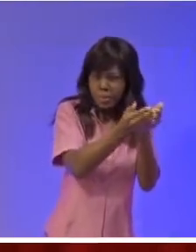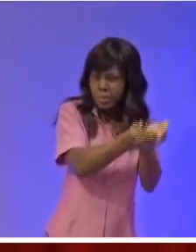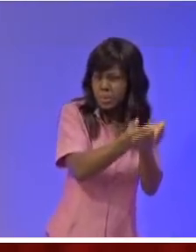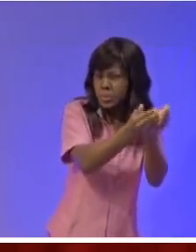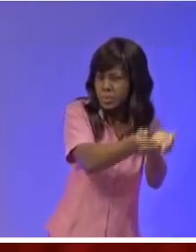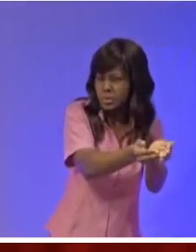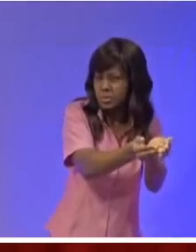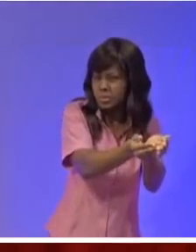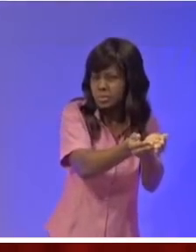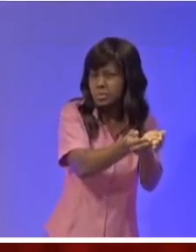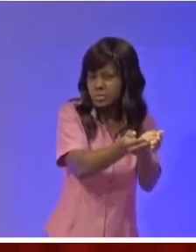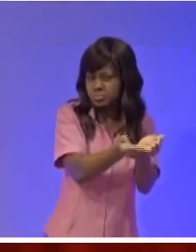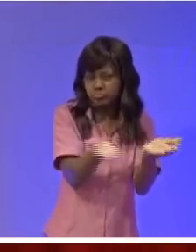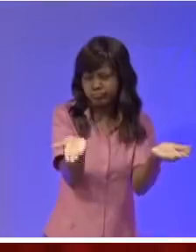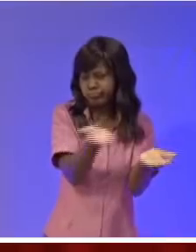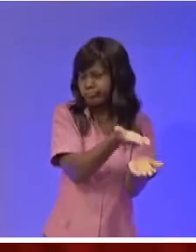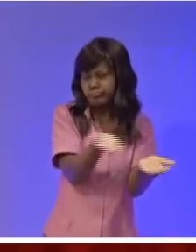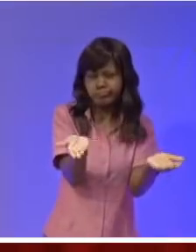Alicia?